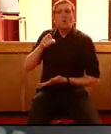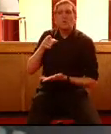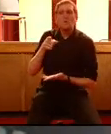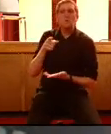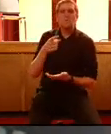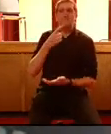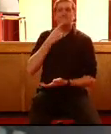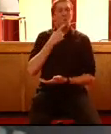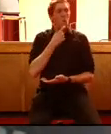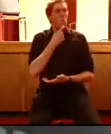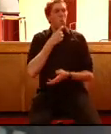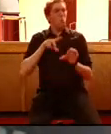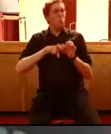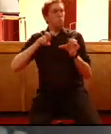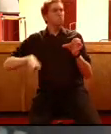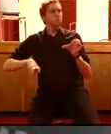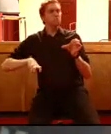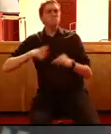homeschool.